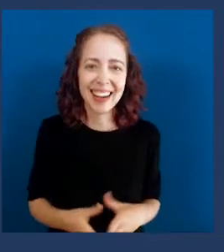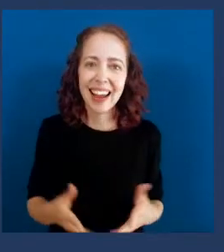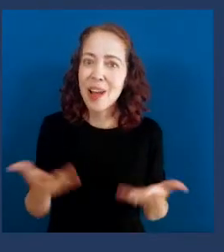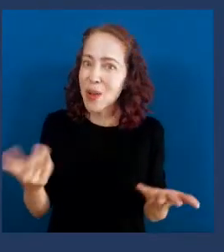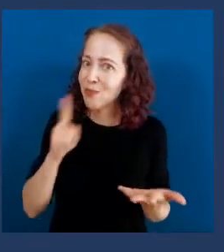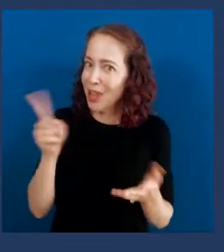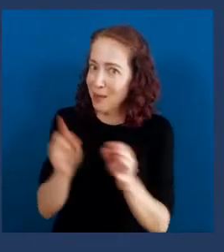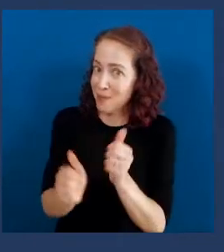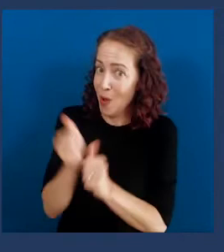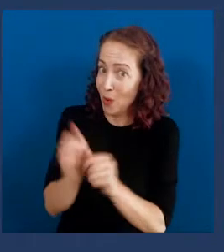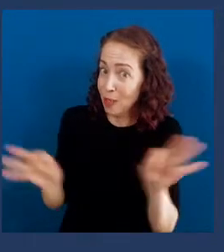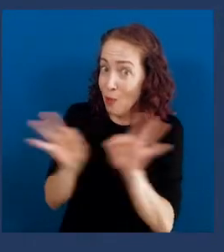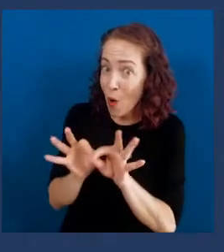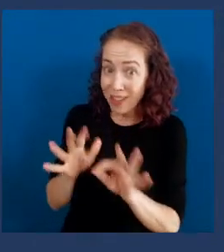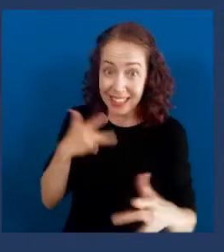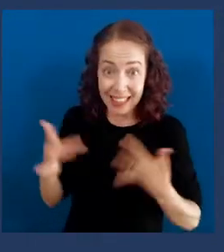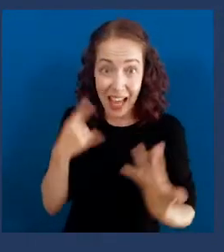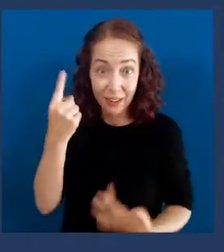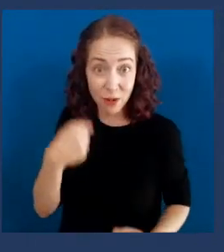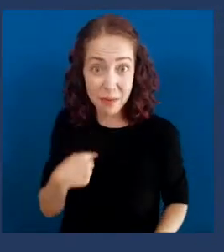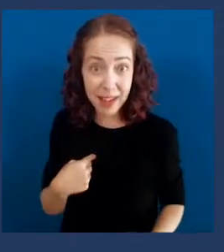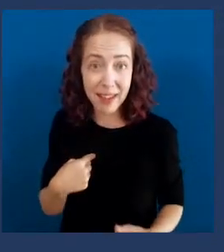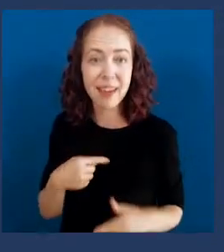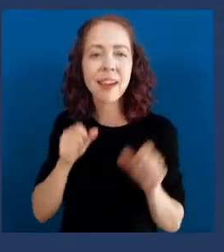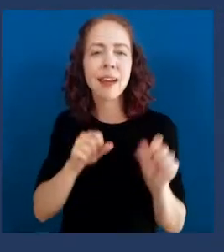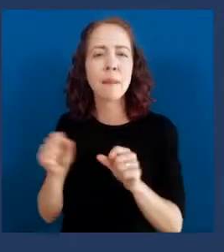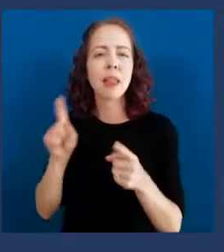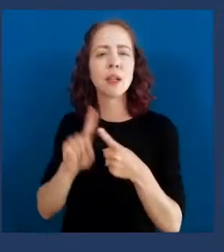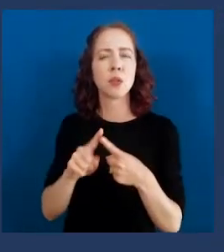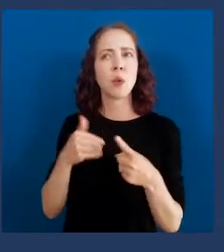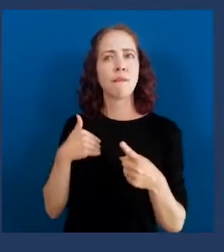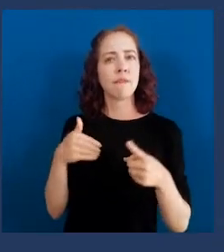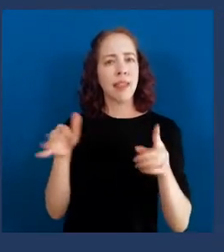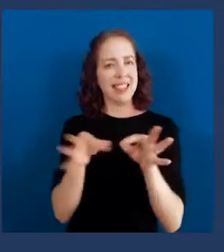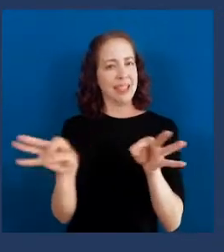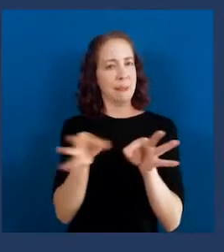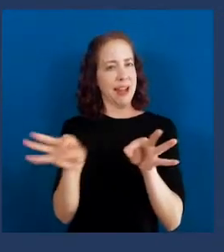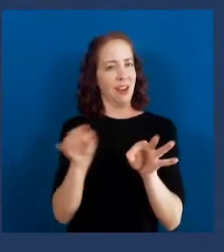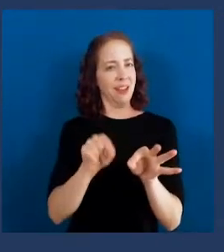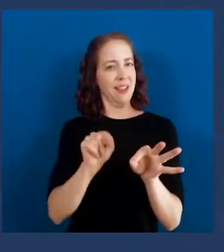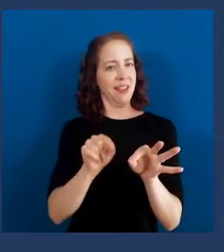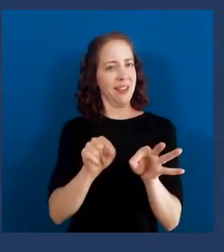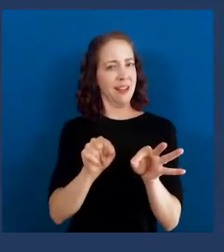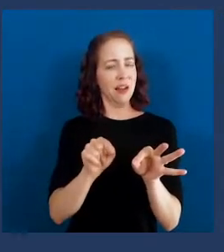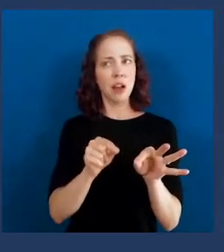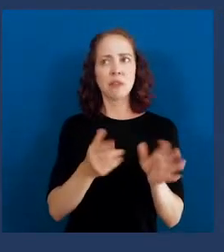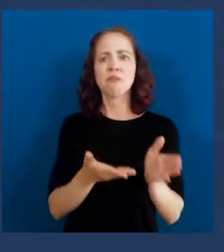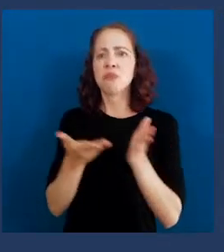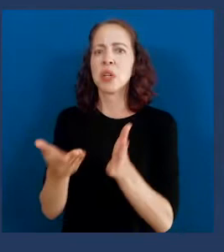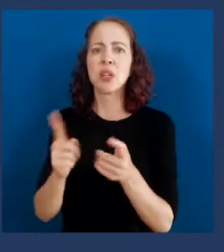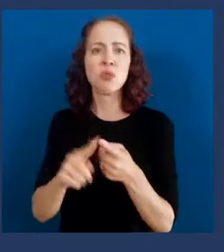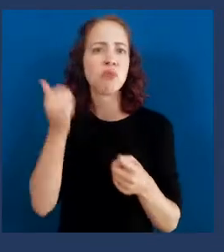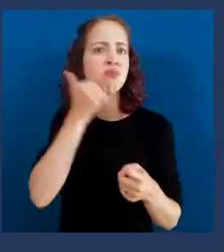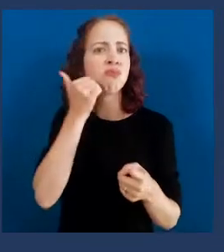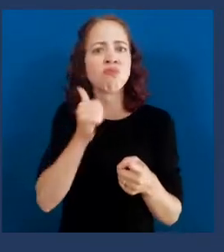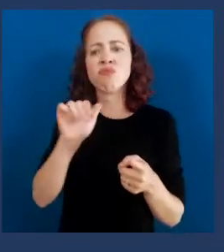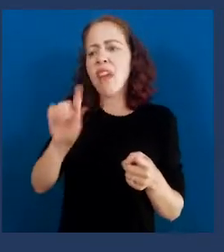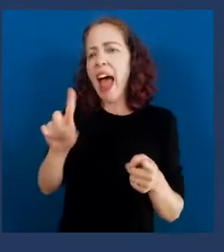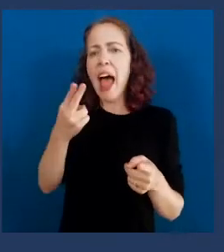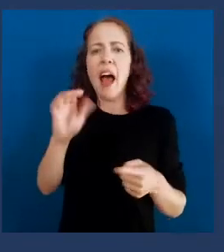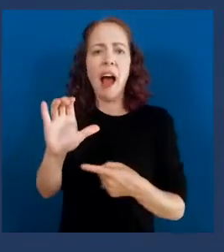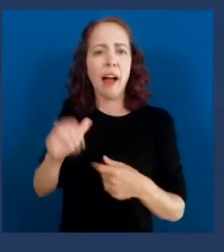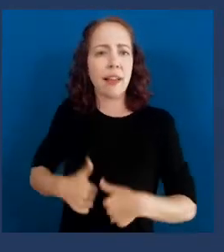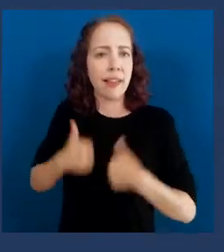the most important and most exciting thing for me is really the ability to bring this subtitle kind of feature into ad hoc